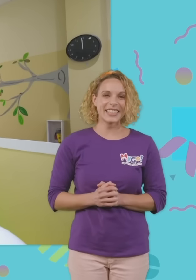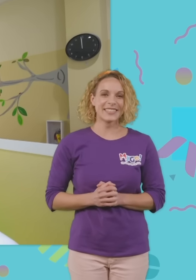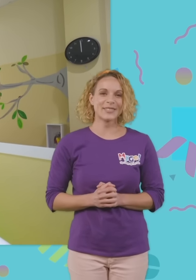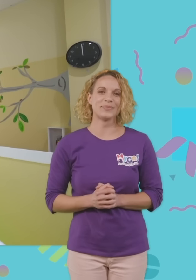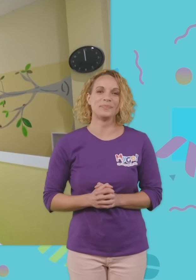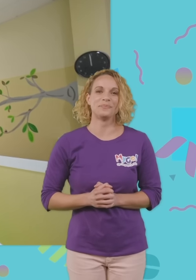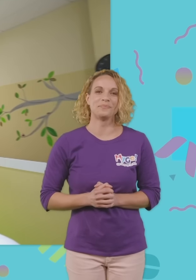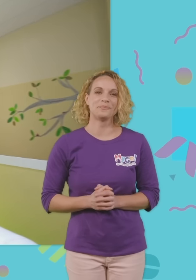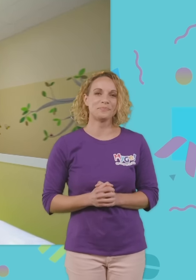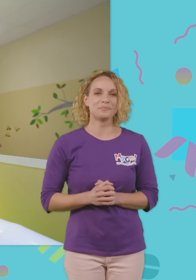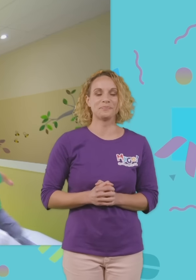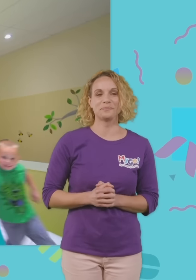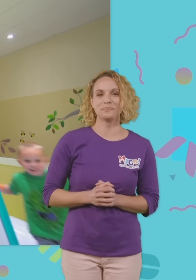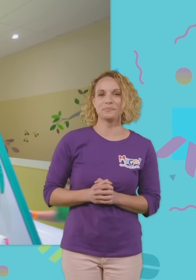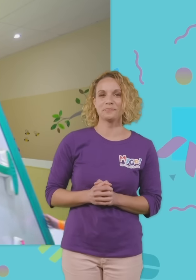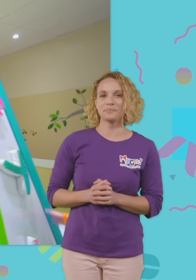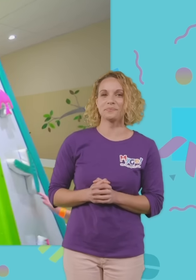Hey.